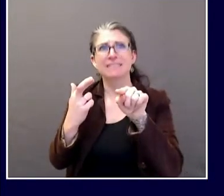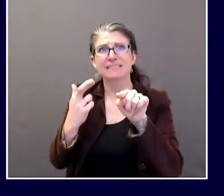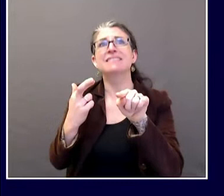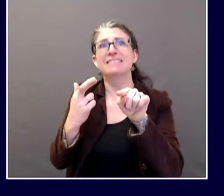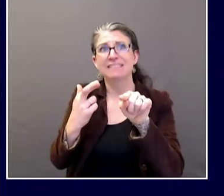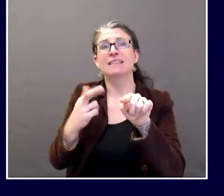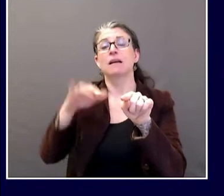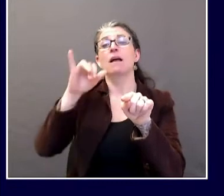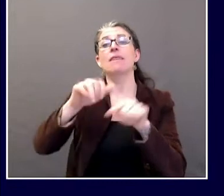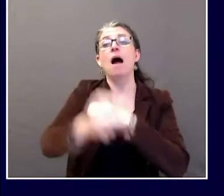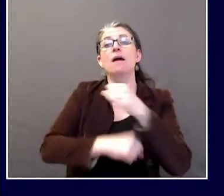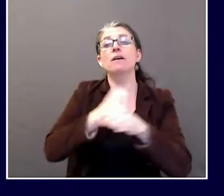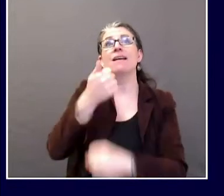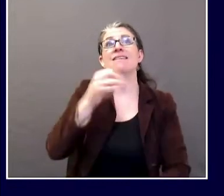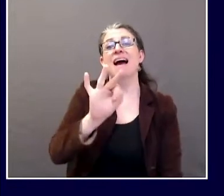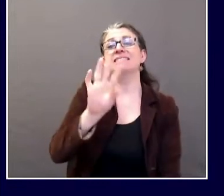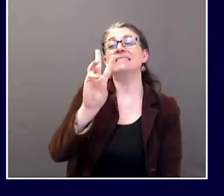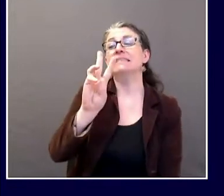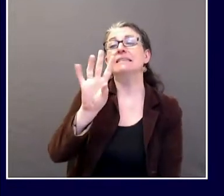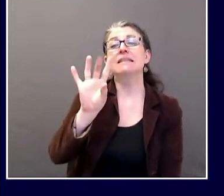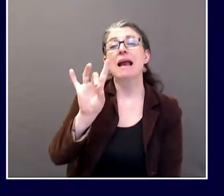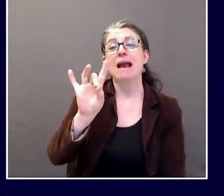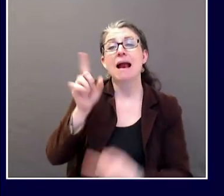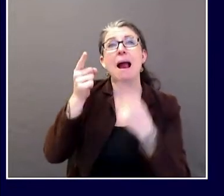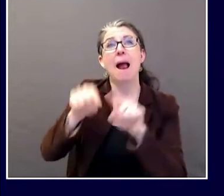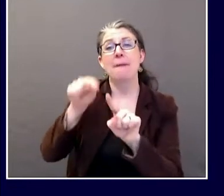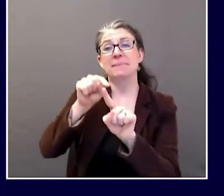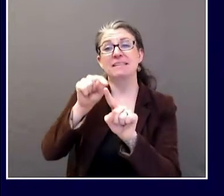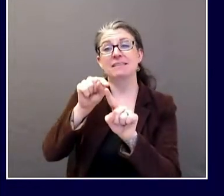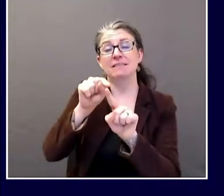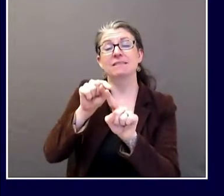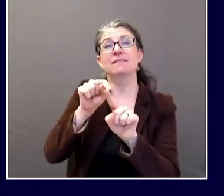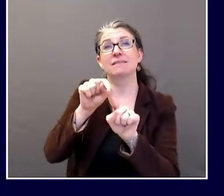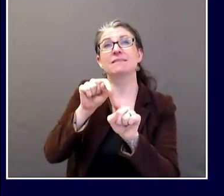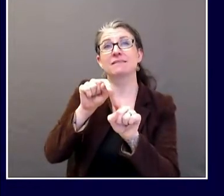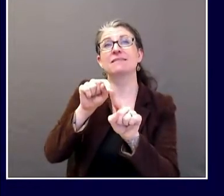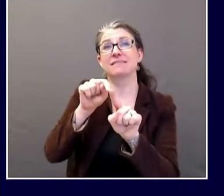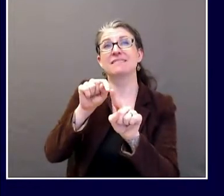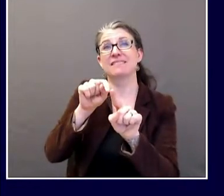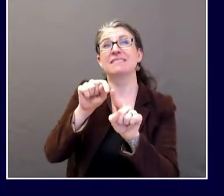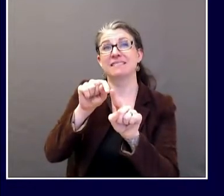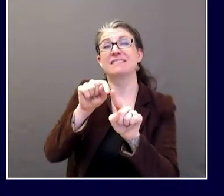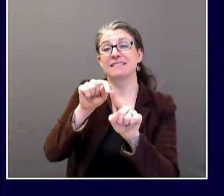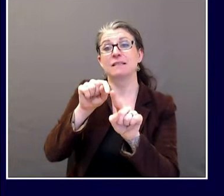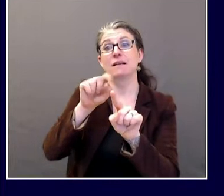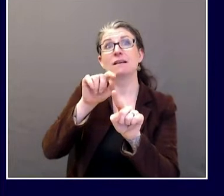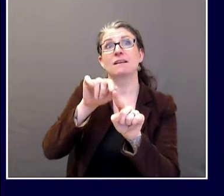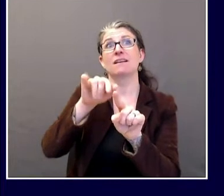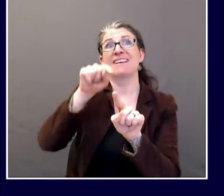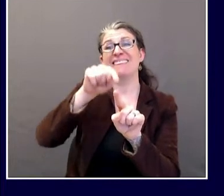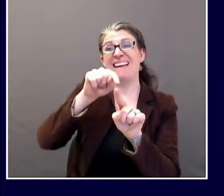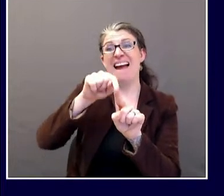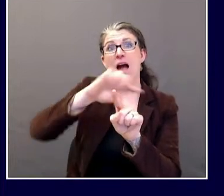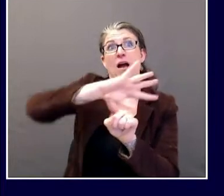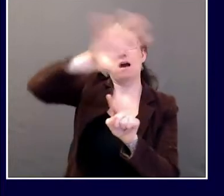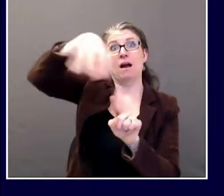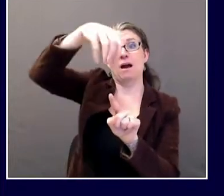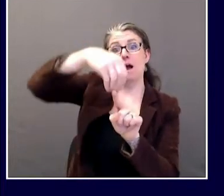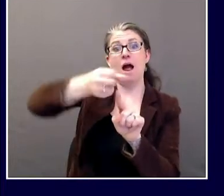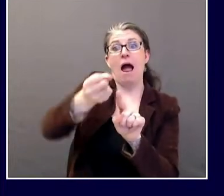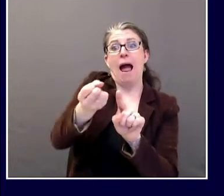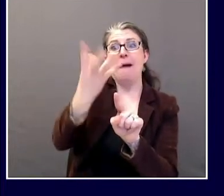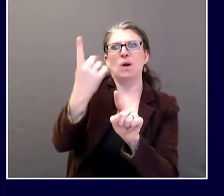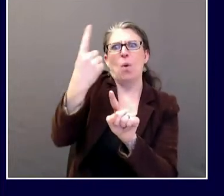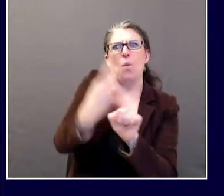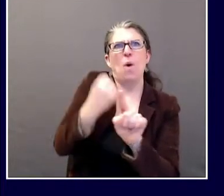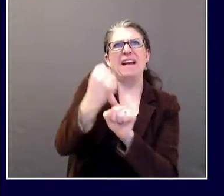United States, with nearly 3,000 deaths per day, we are repeating the Vietnam deaths